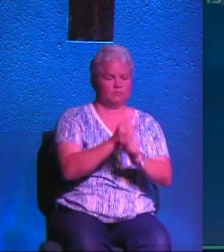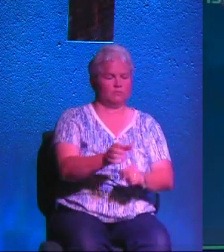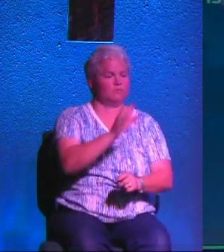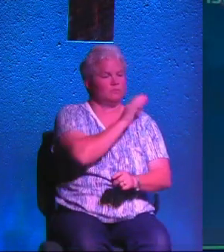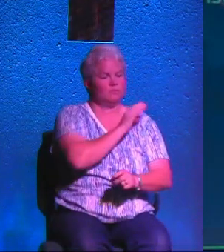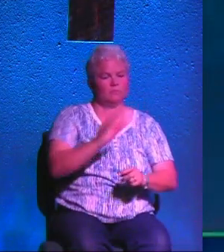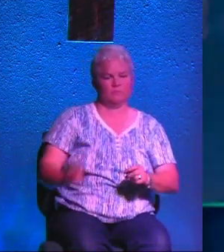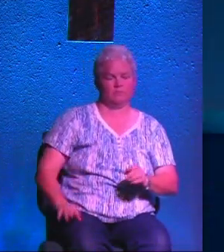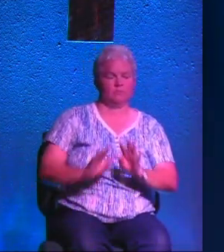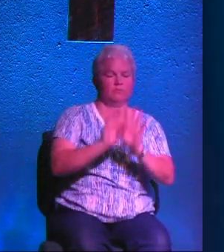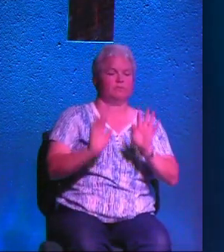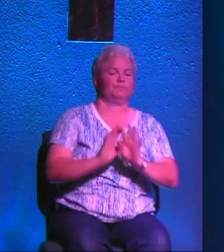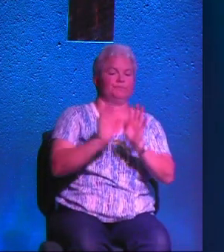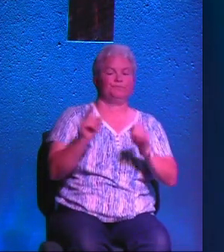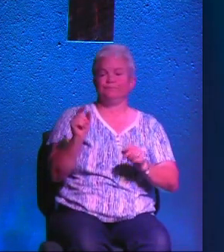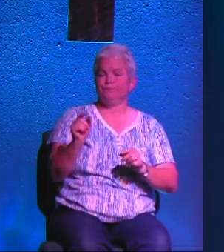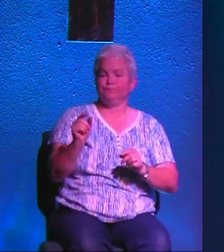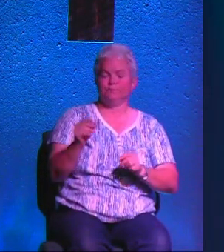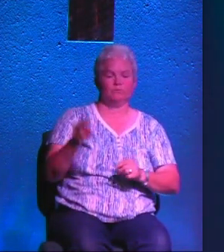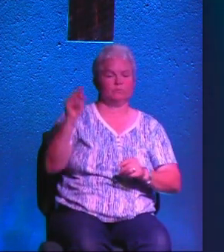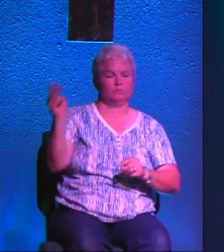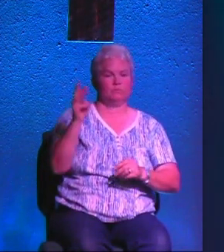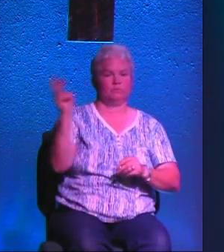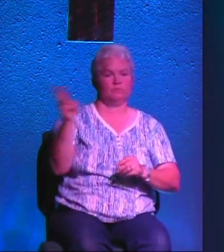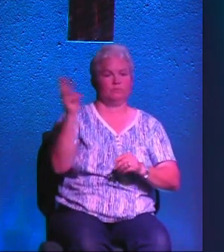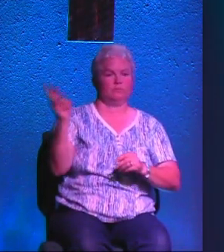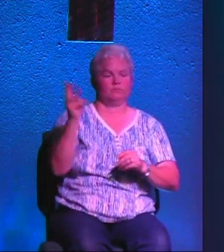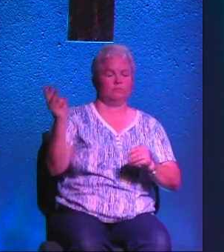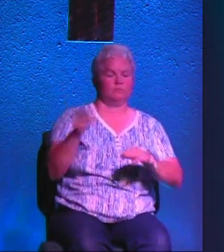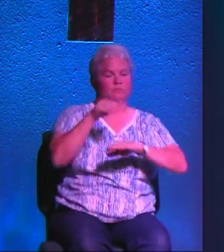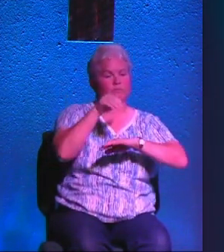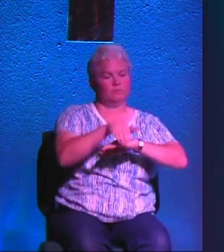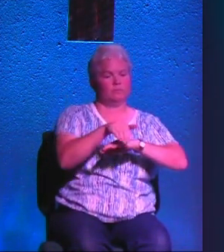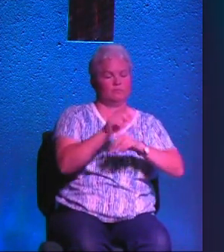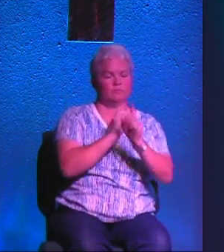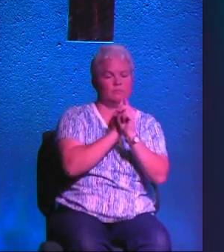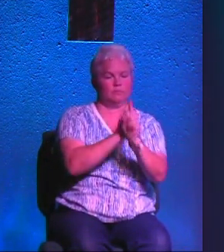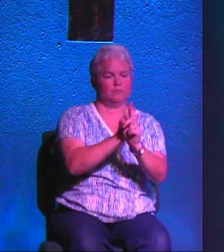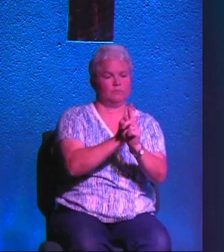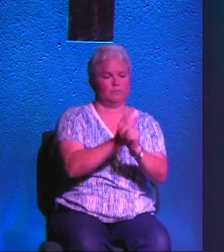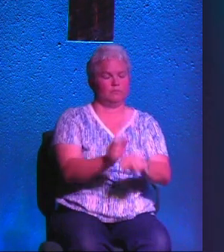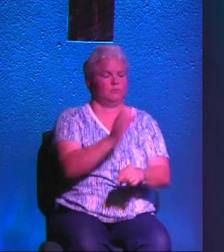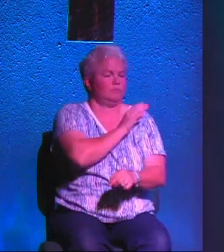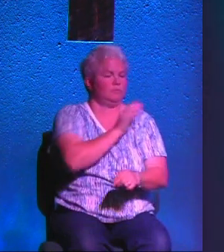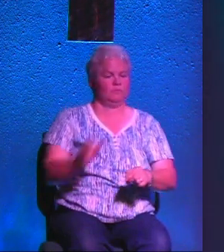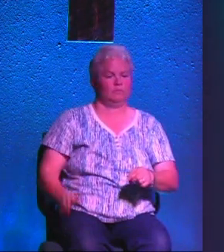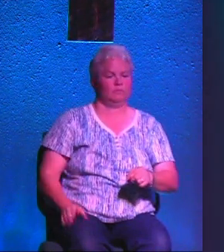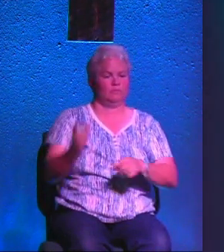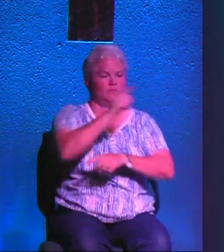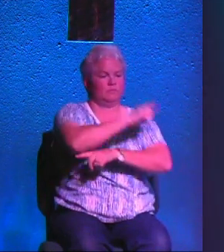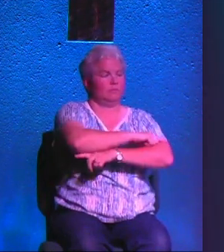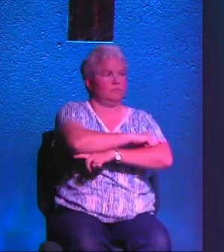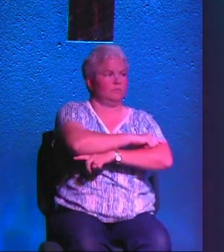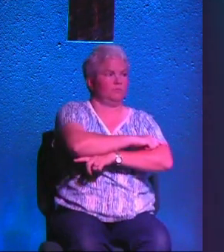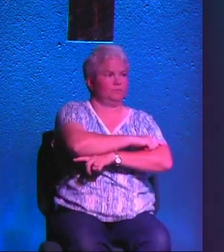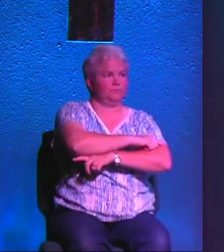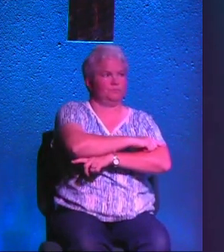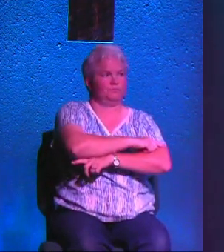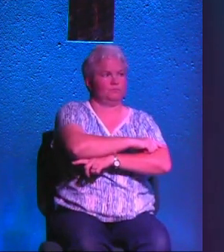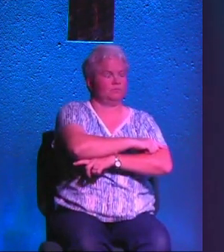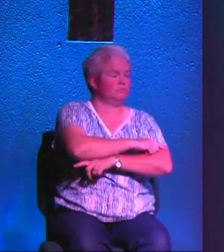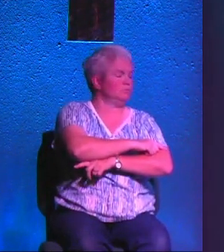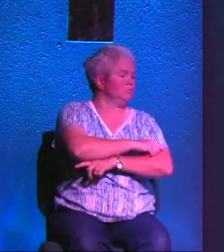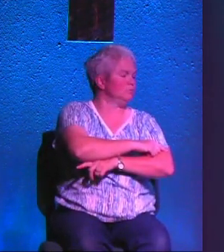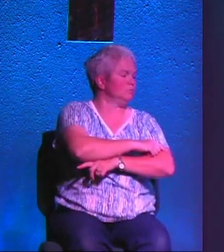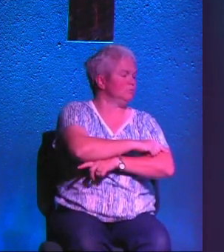on Sunday and a little bit on Wednesday night, right? We're to follow Christ daily. And one of the